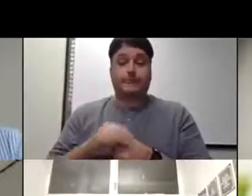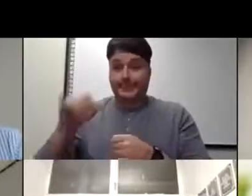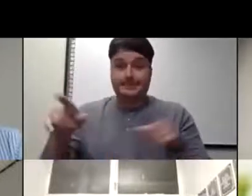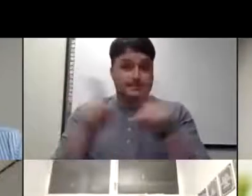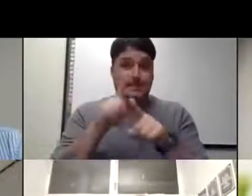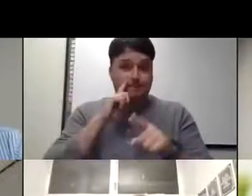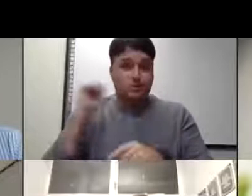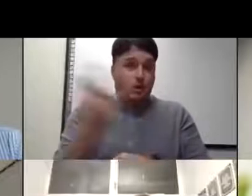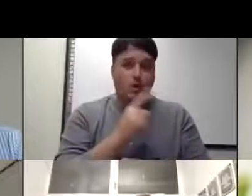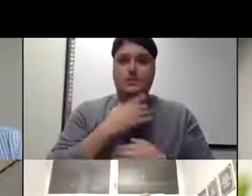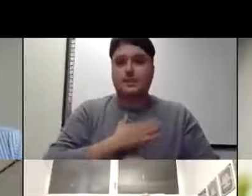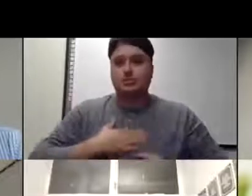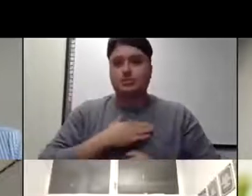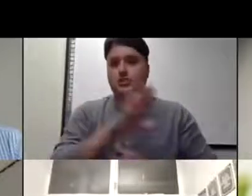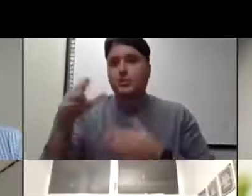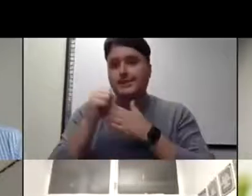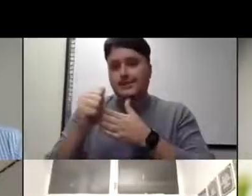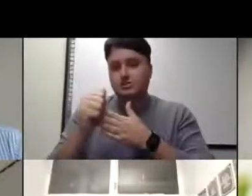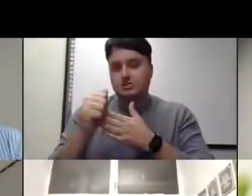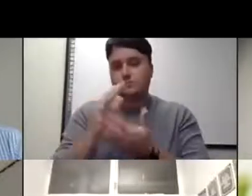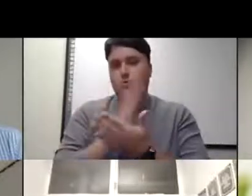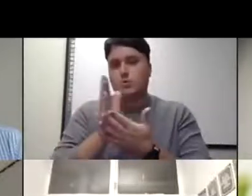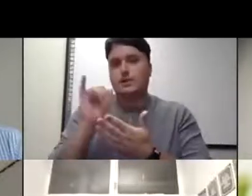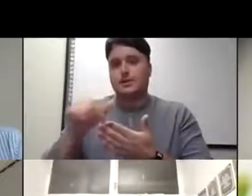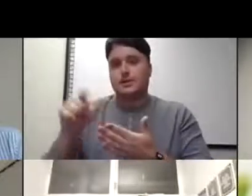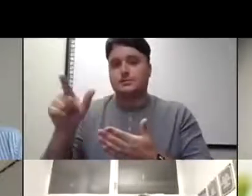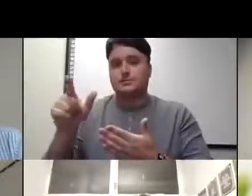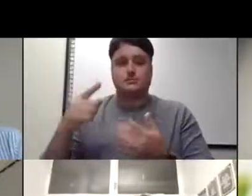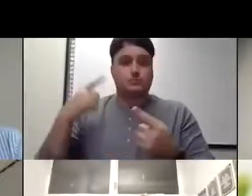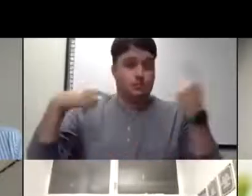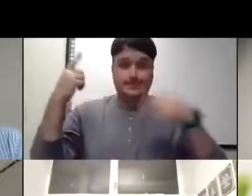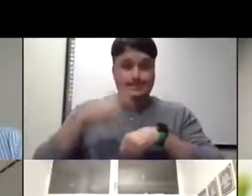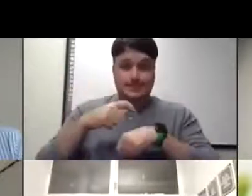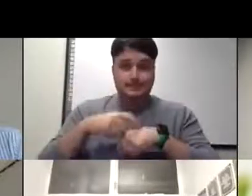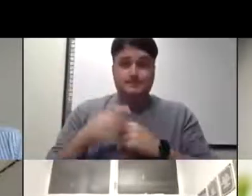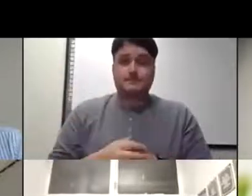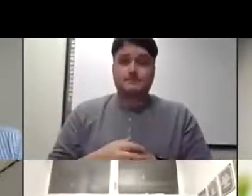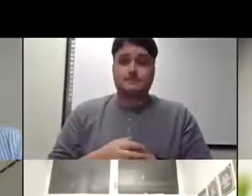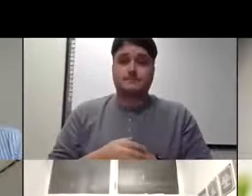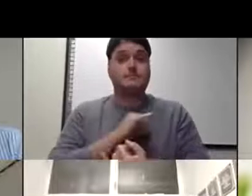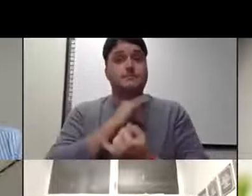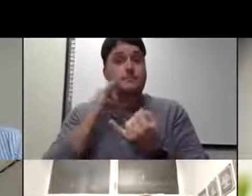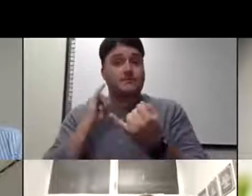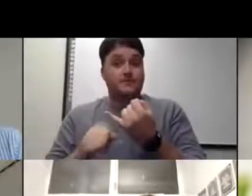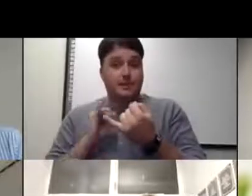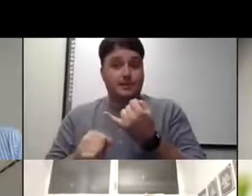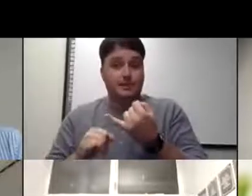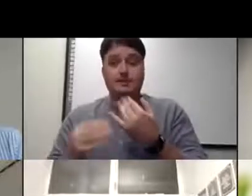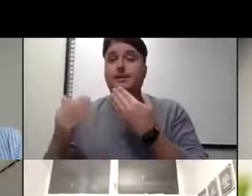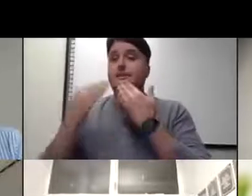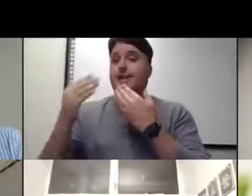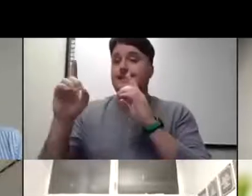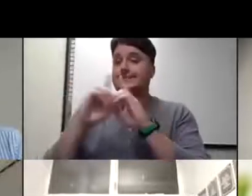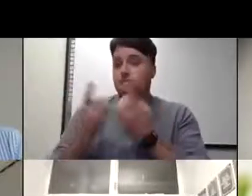and we really appreciate your leadership through that crazy time. And finally, I just want to thank the